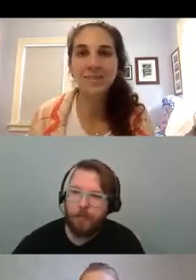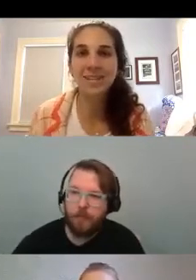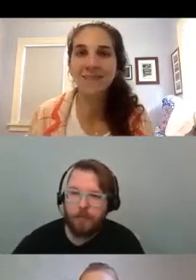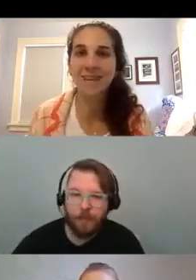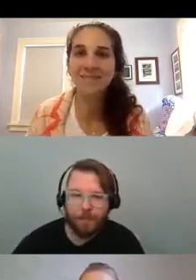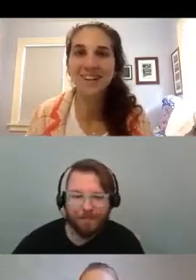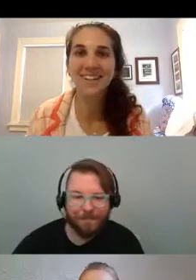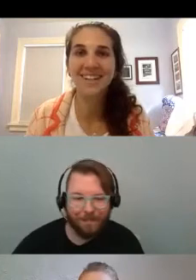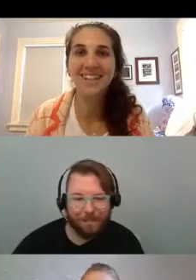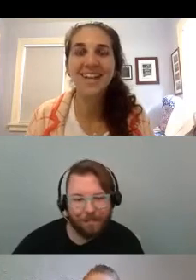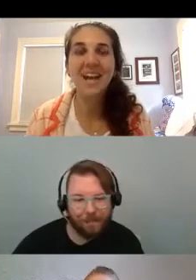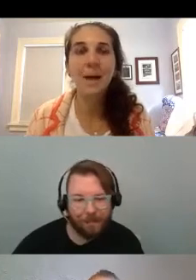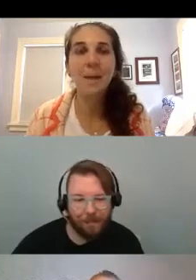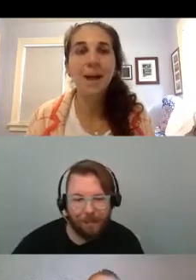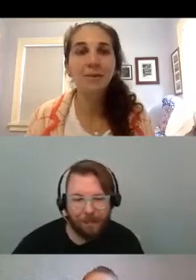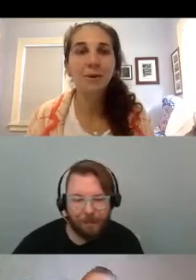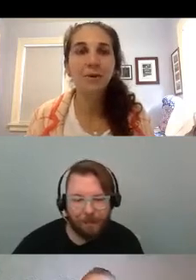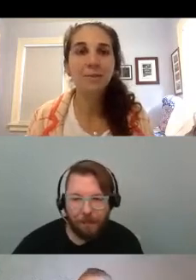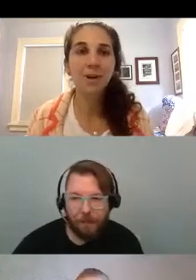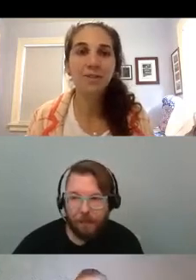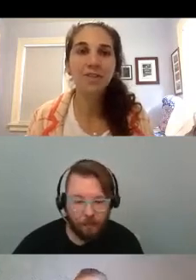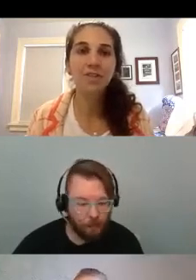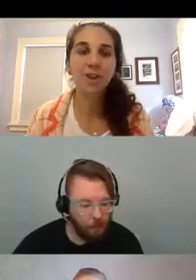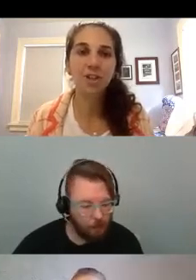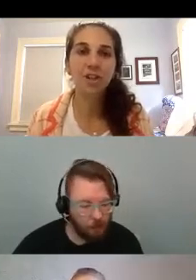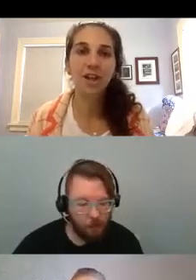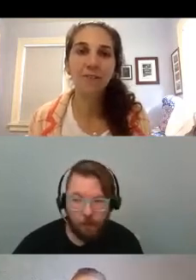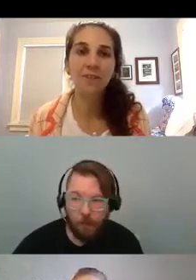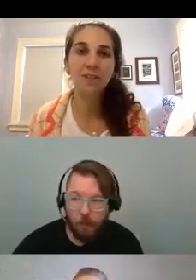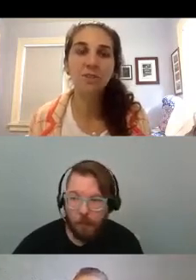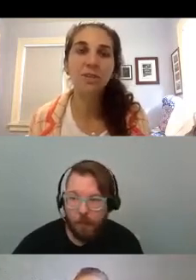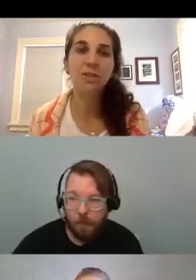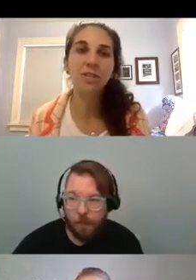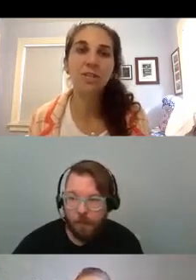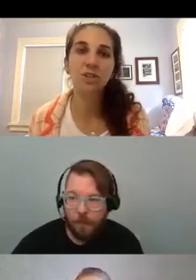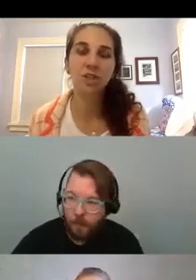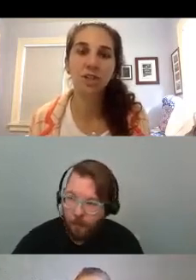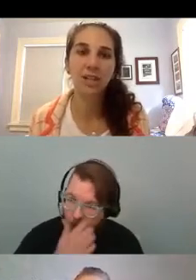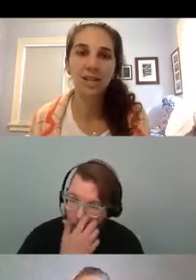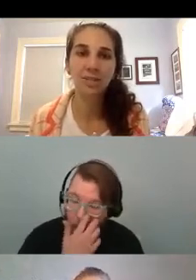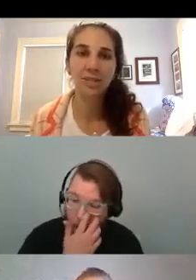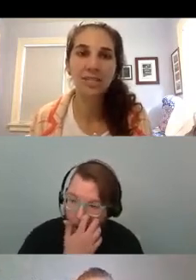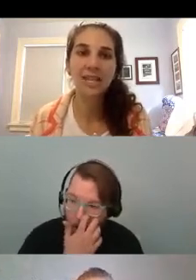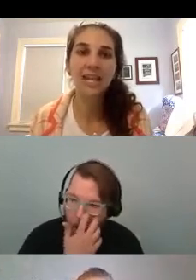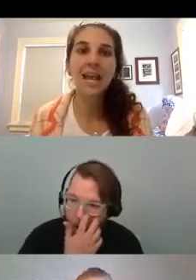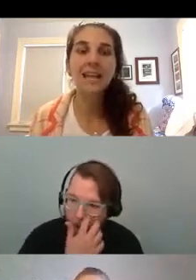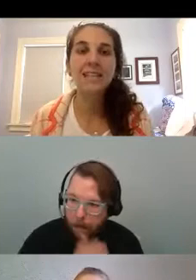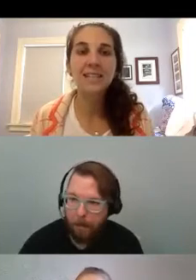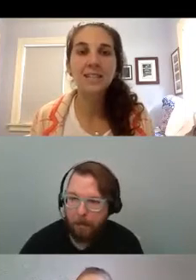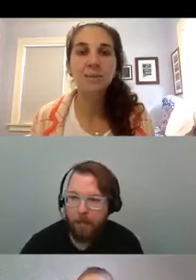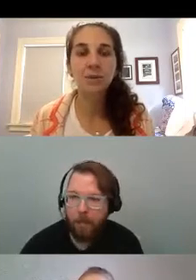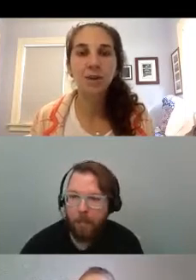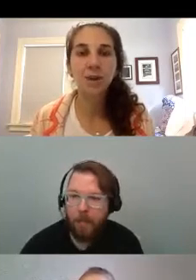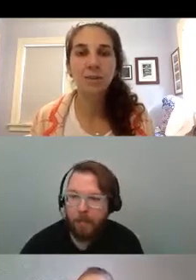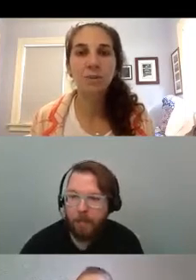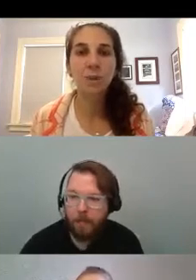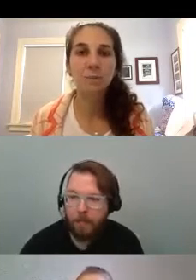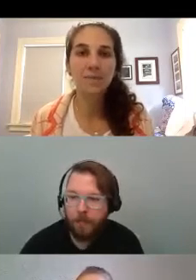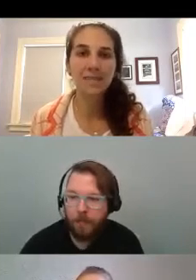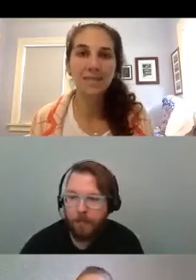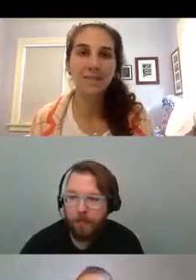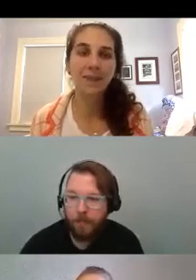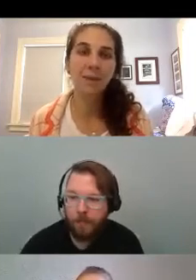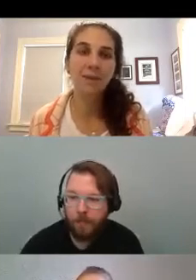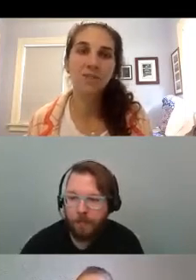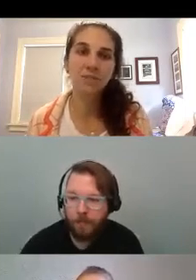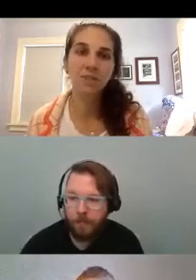as we sometimes call it, my role is part of this larger effort to increase learner engagement. And the TIGA program is one